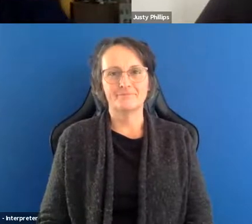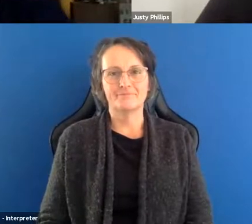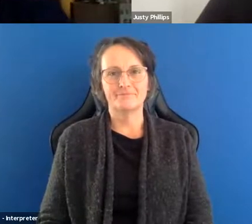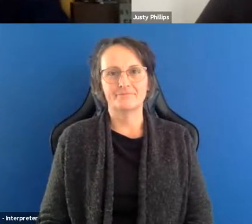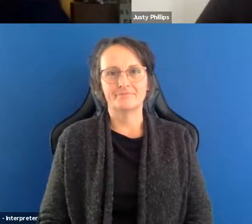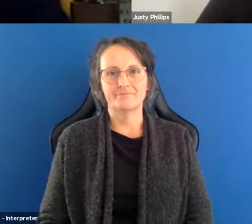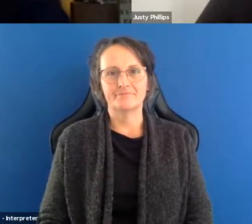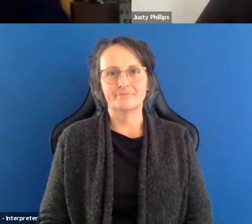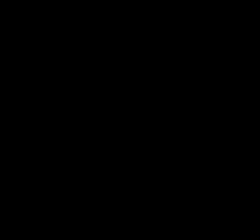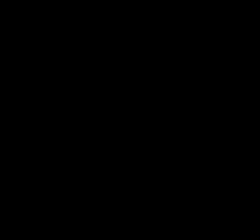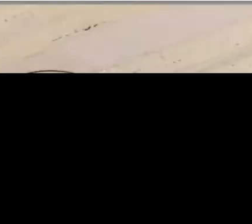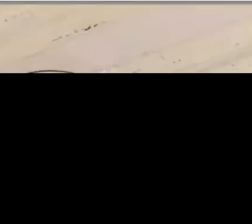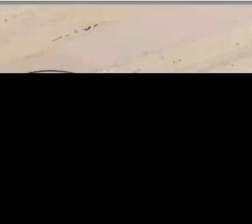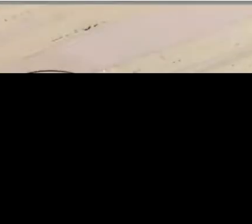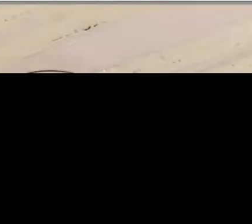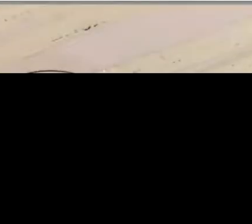Okay.